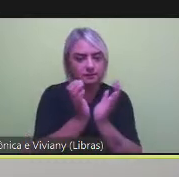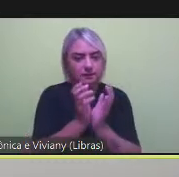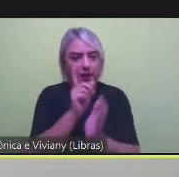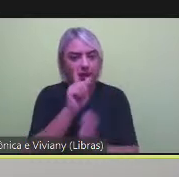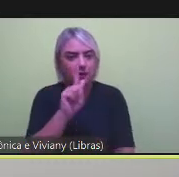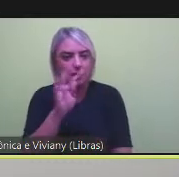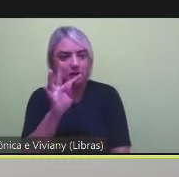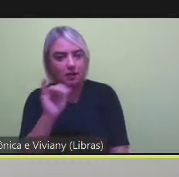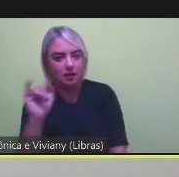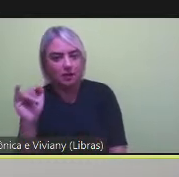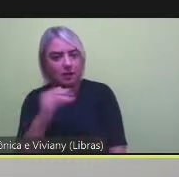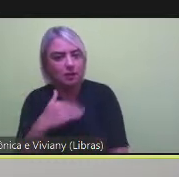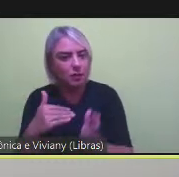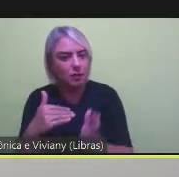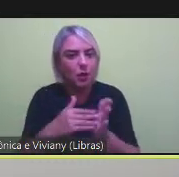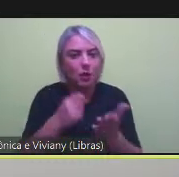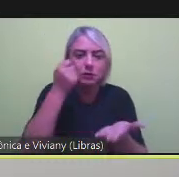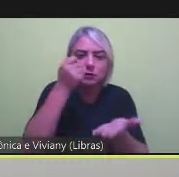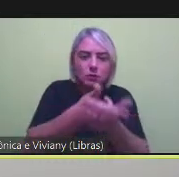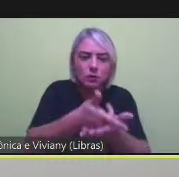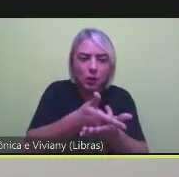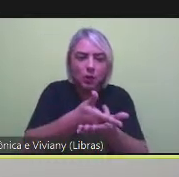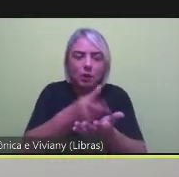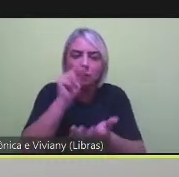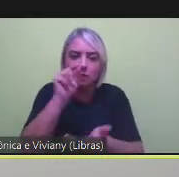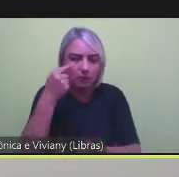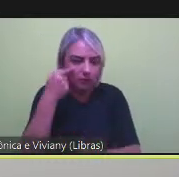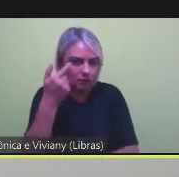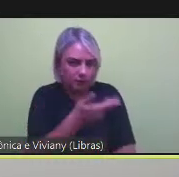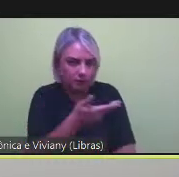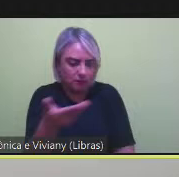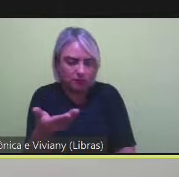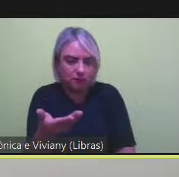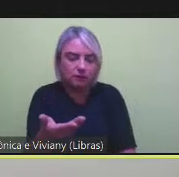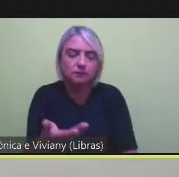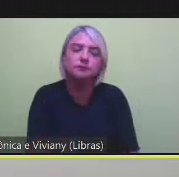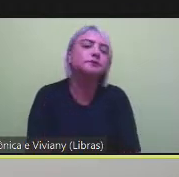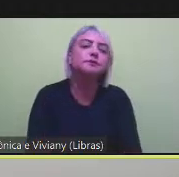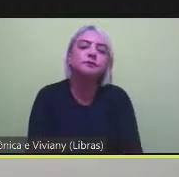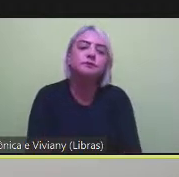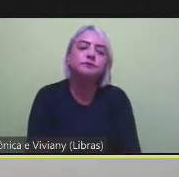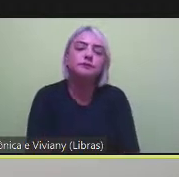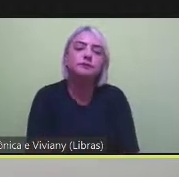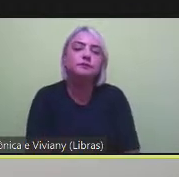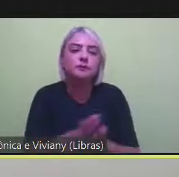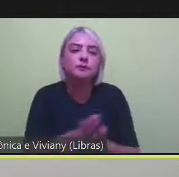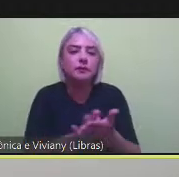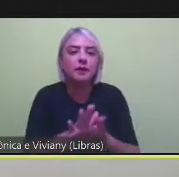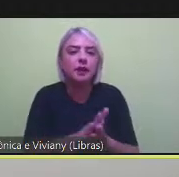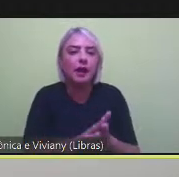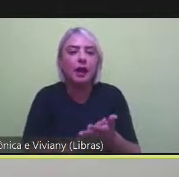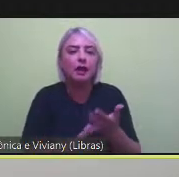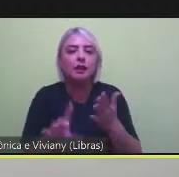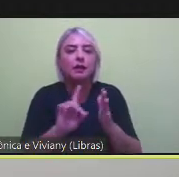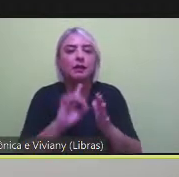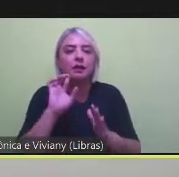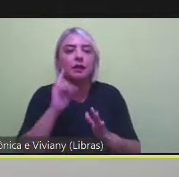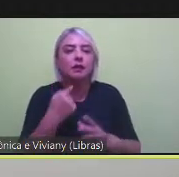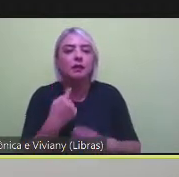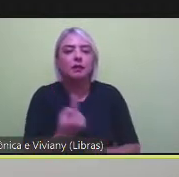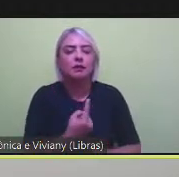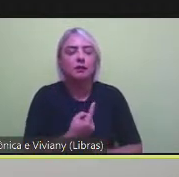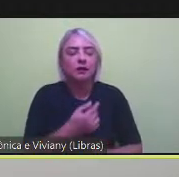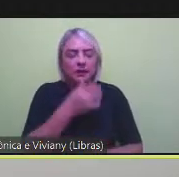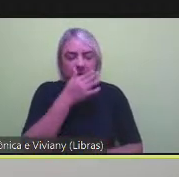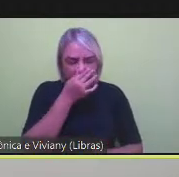This is our GTI. All these acquisitions that you saw, nothing was defined